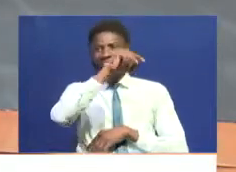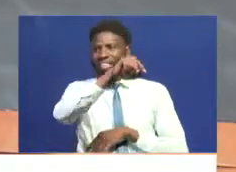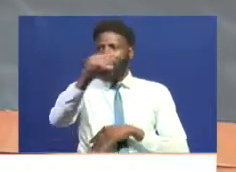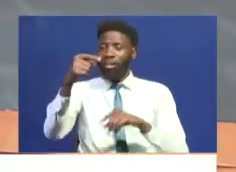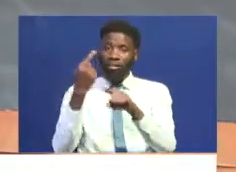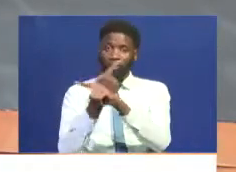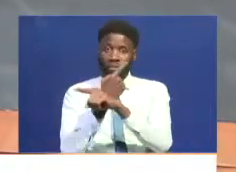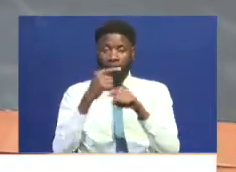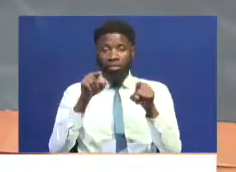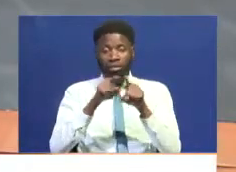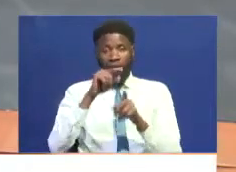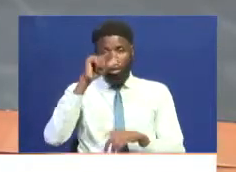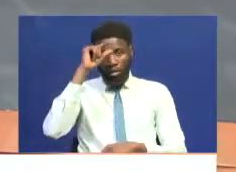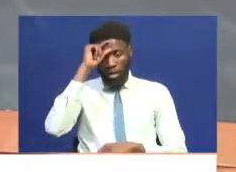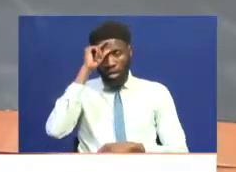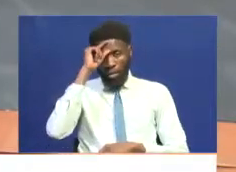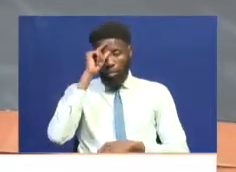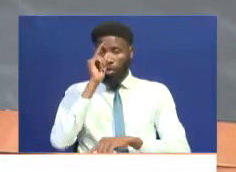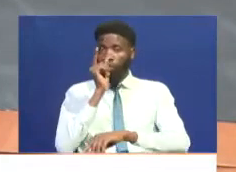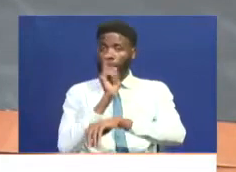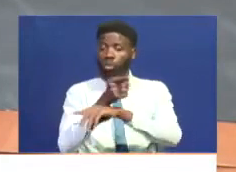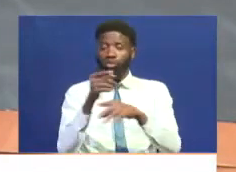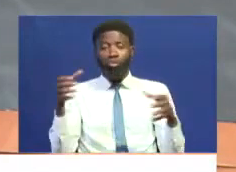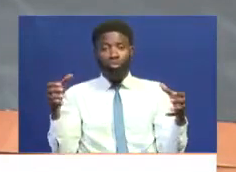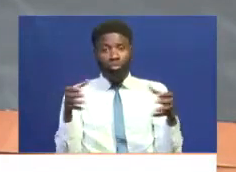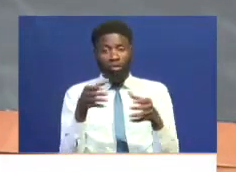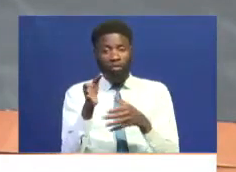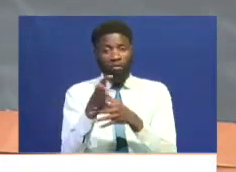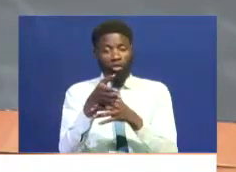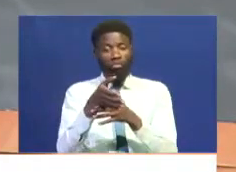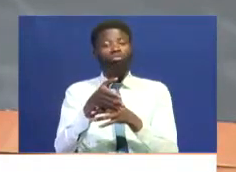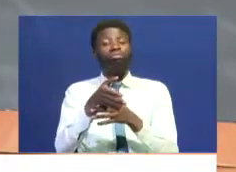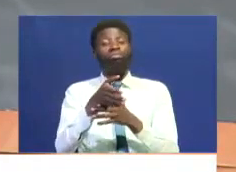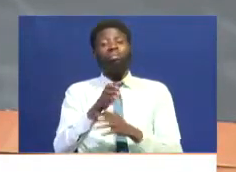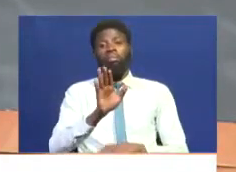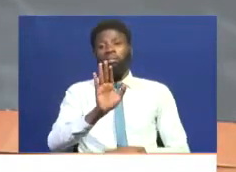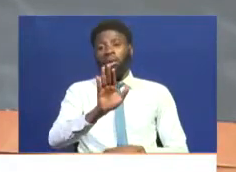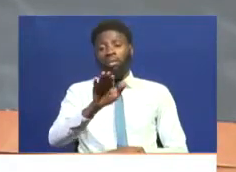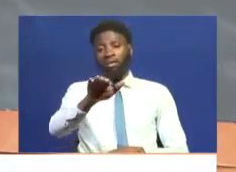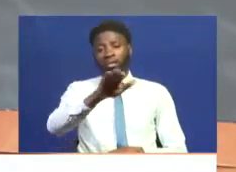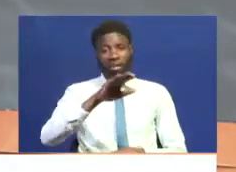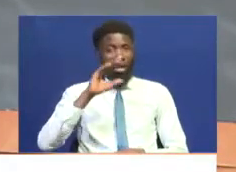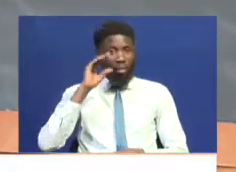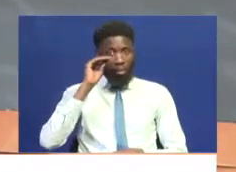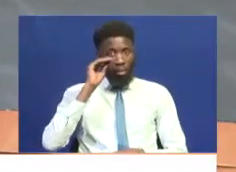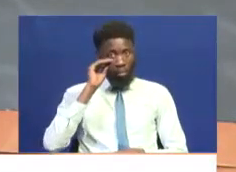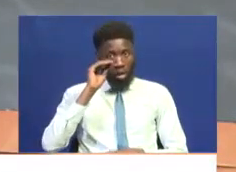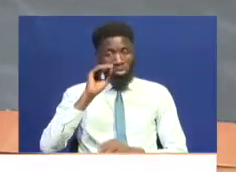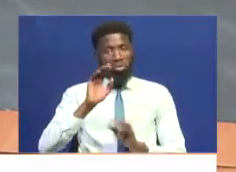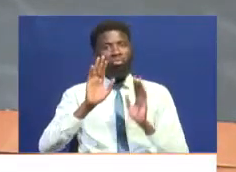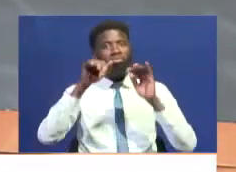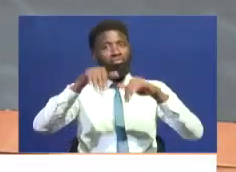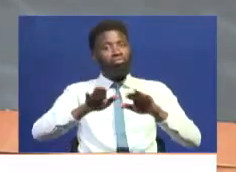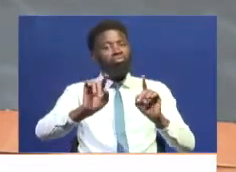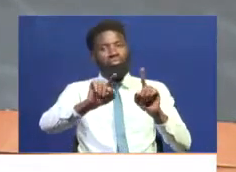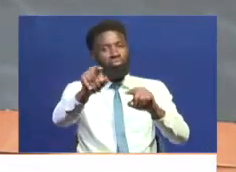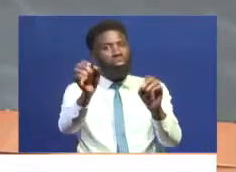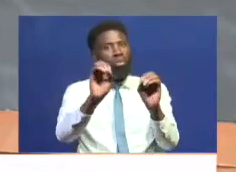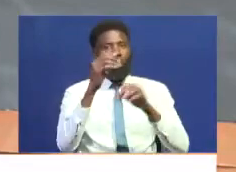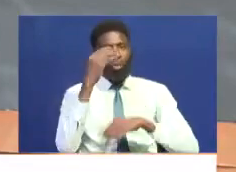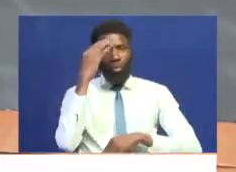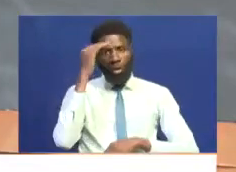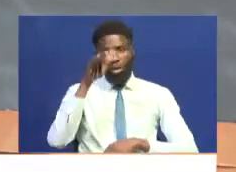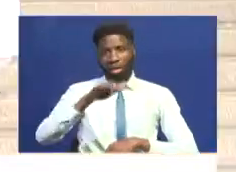in the coast region to keep off the ocean, since the area will be experiencing strong winds and rainfall over the next 3 days.